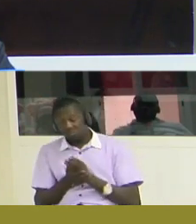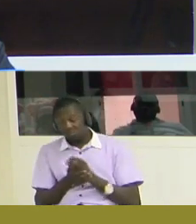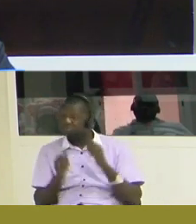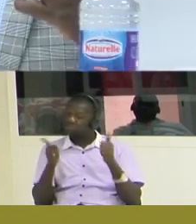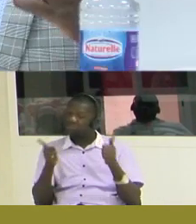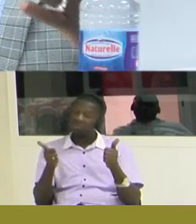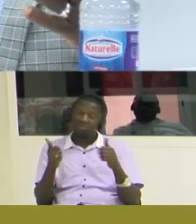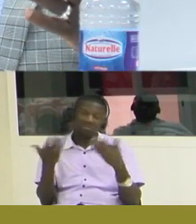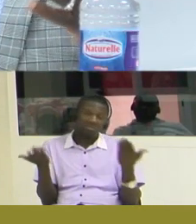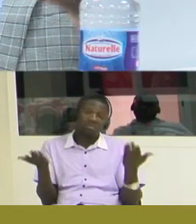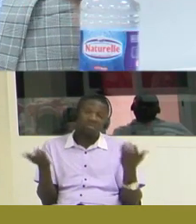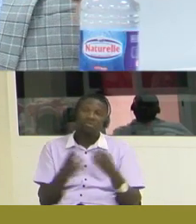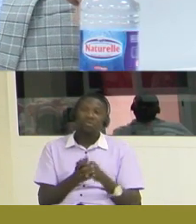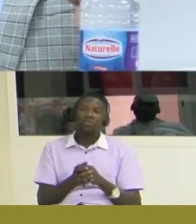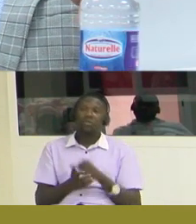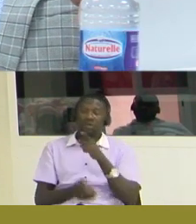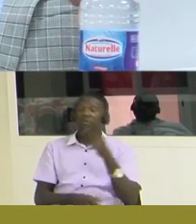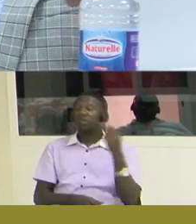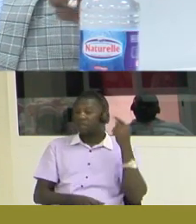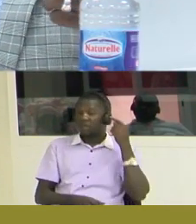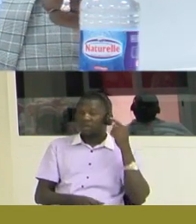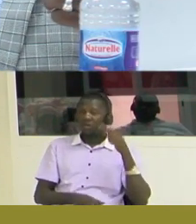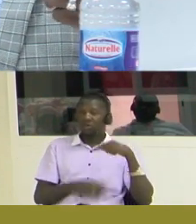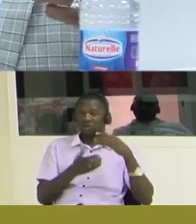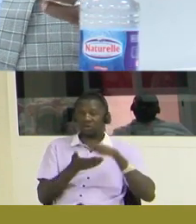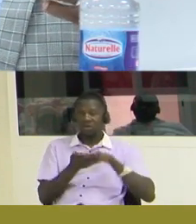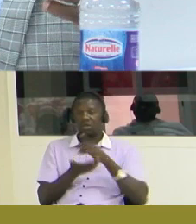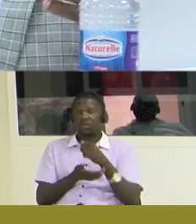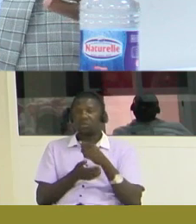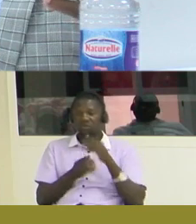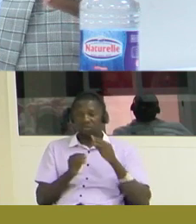hard on that and then we would make progress